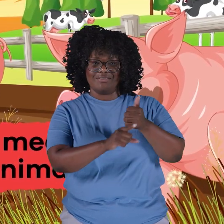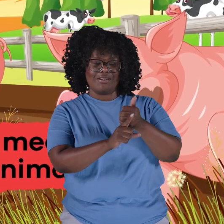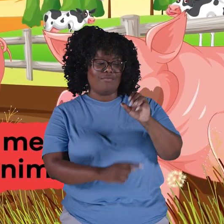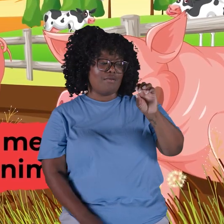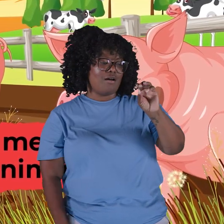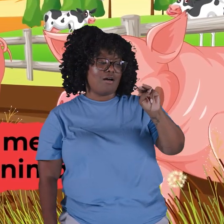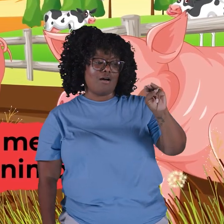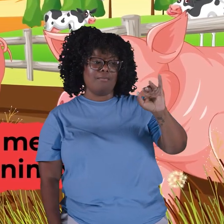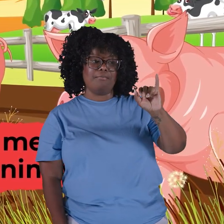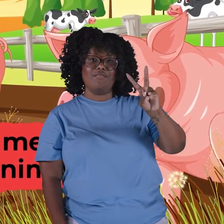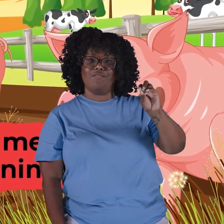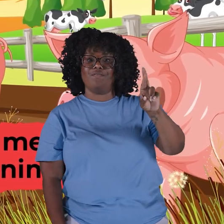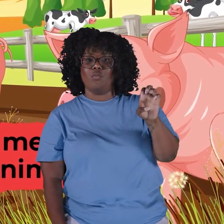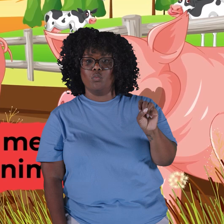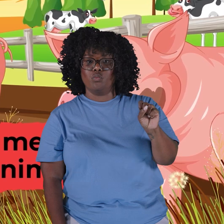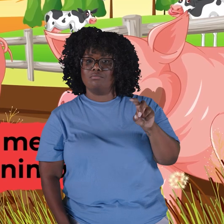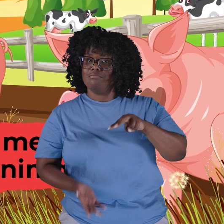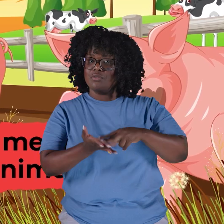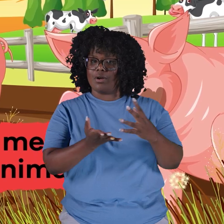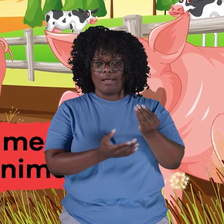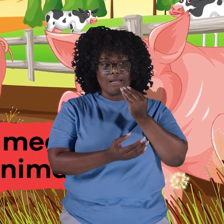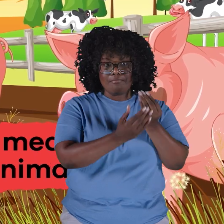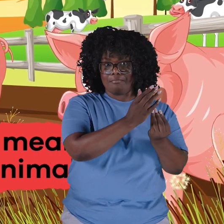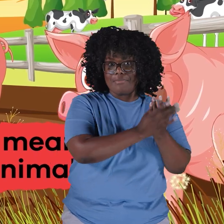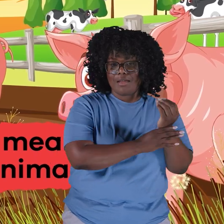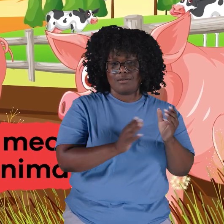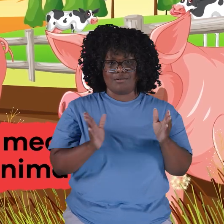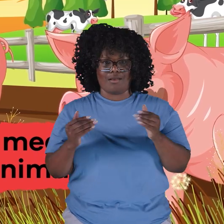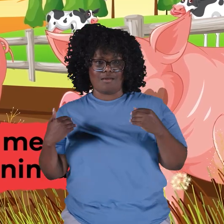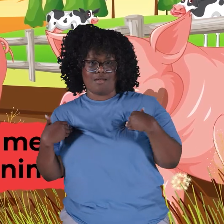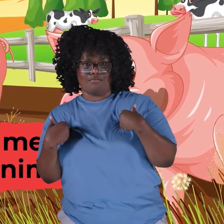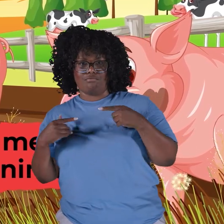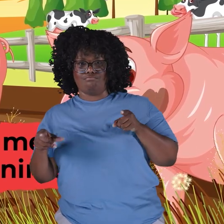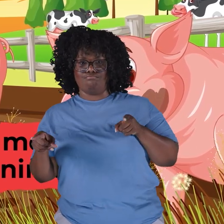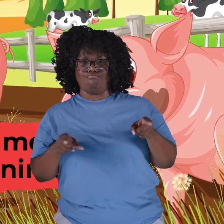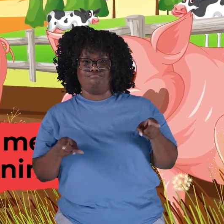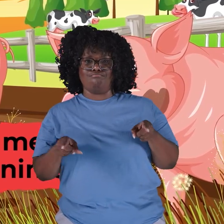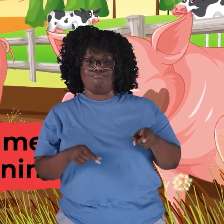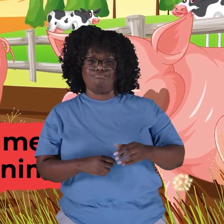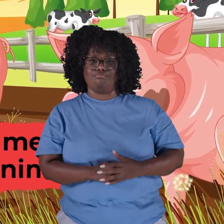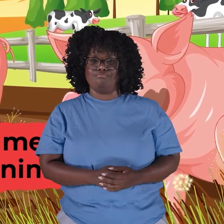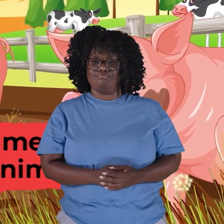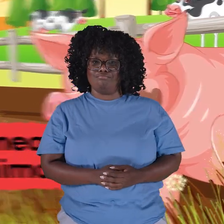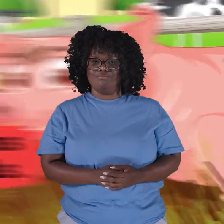omnivores, which means they eat both plants and animals.